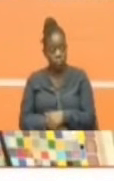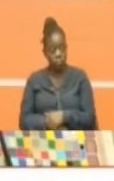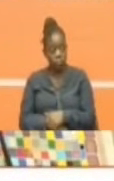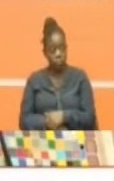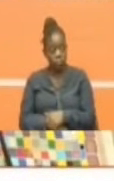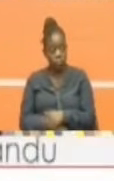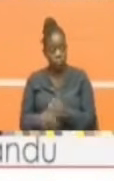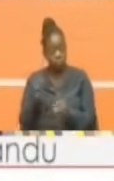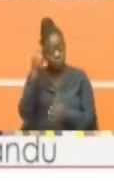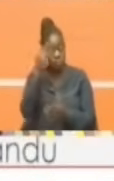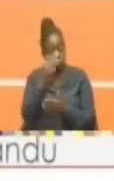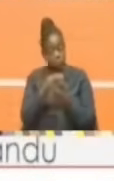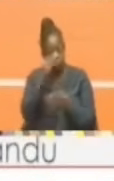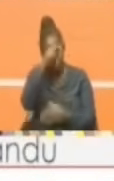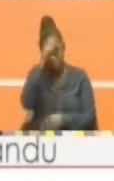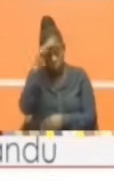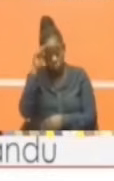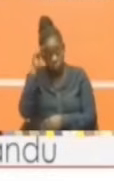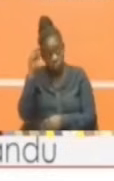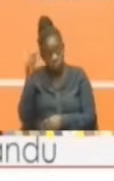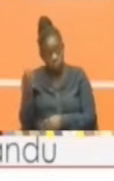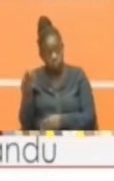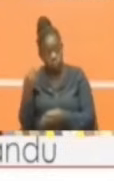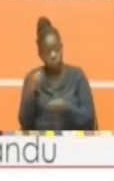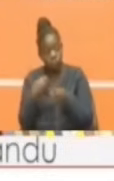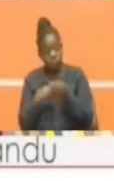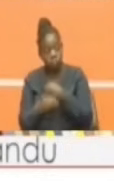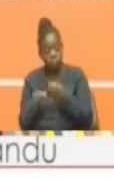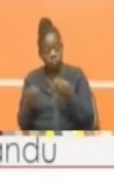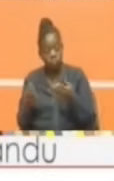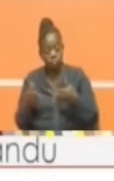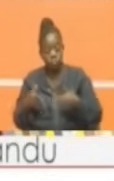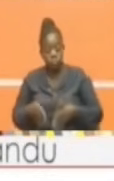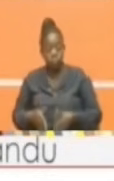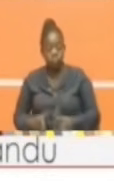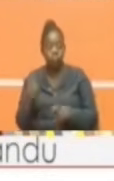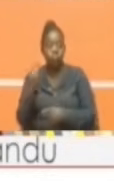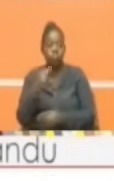For some reason, he bought a birthday cake.